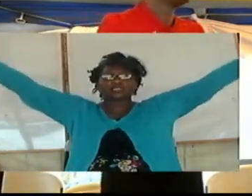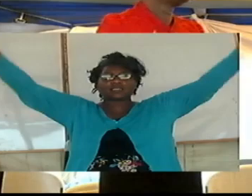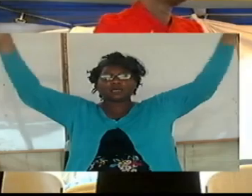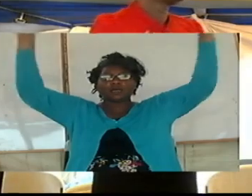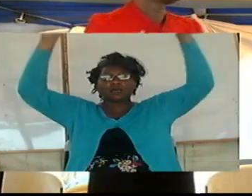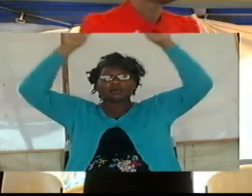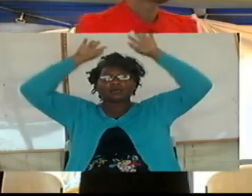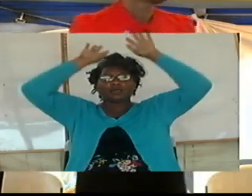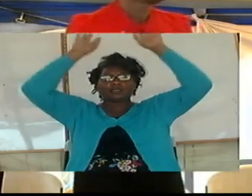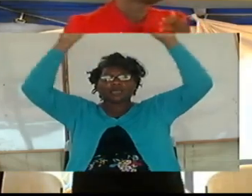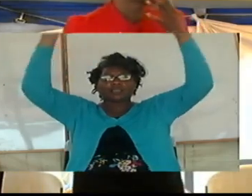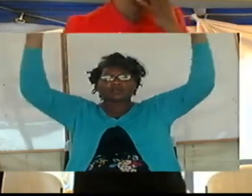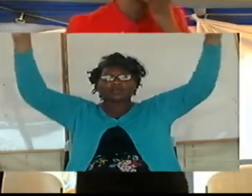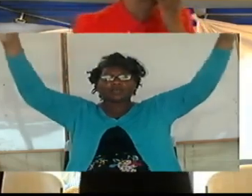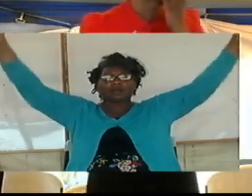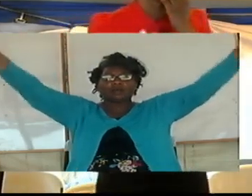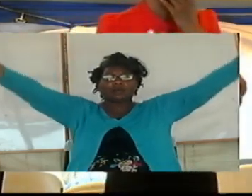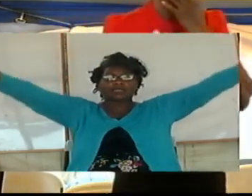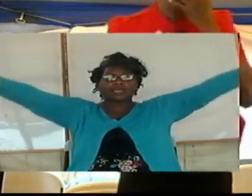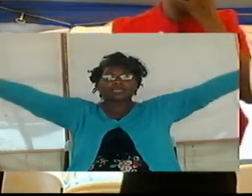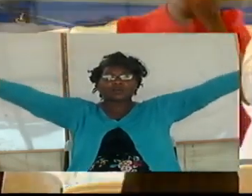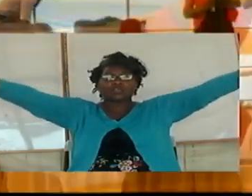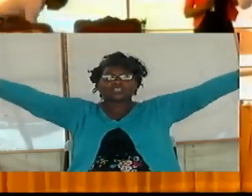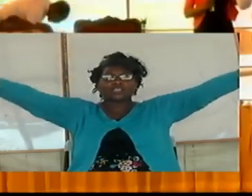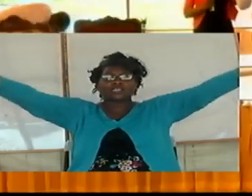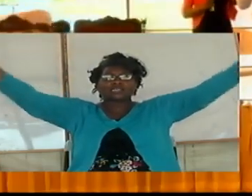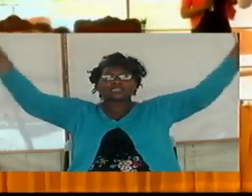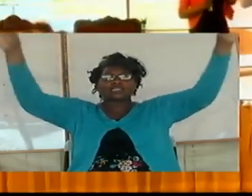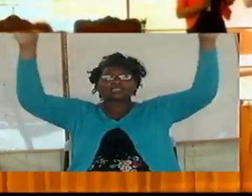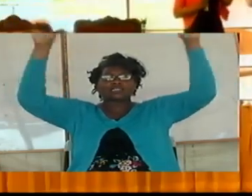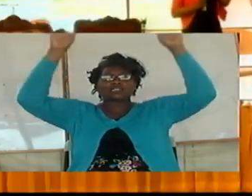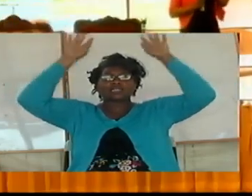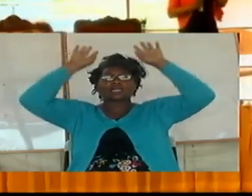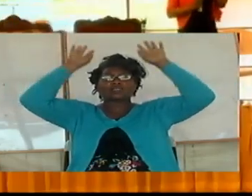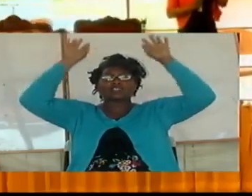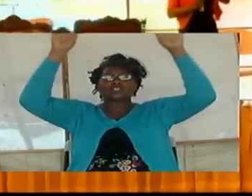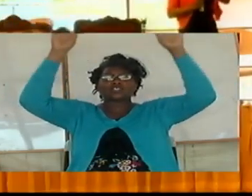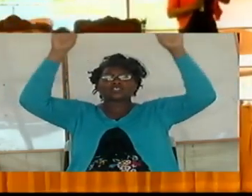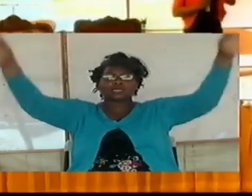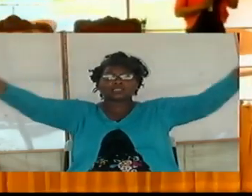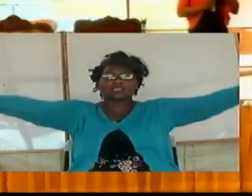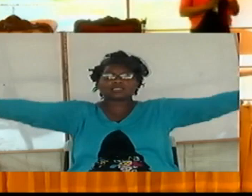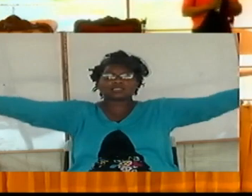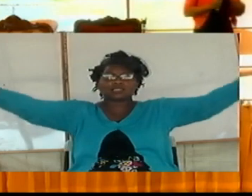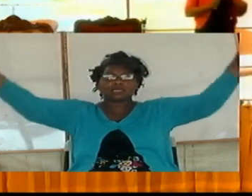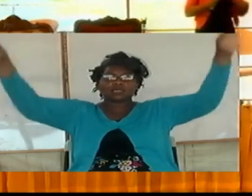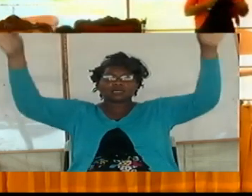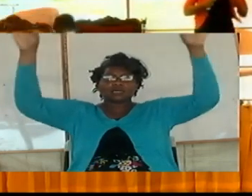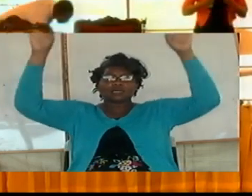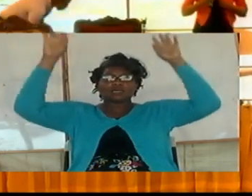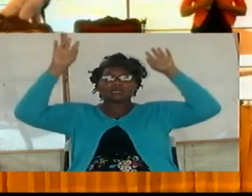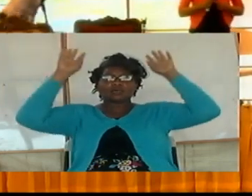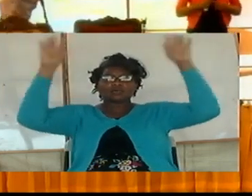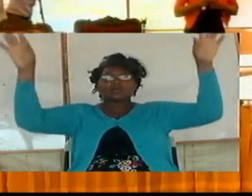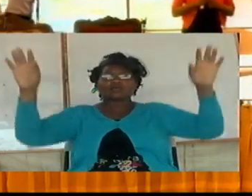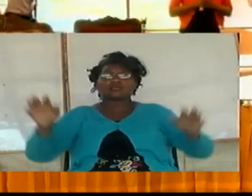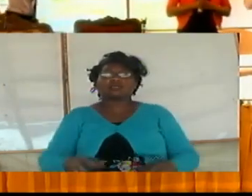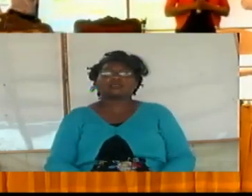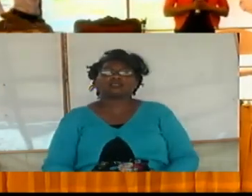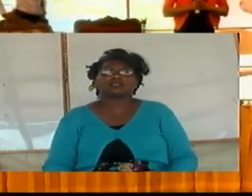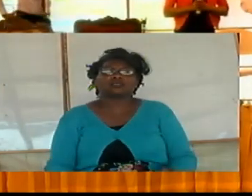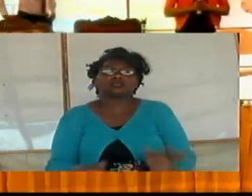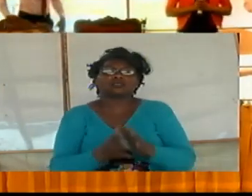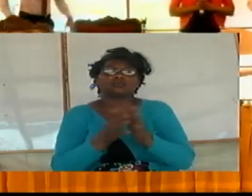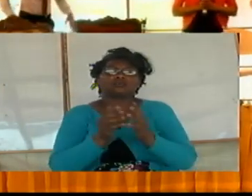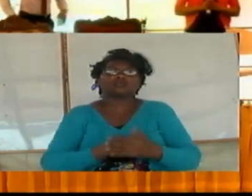Can you just raise that one for us as we continue the praise and worship theme of this morning service? as we